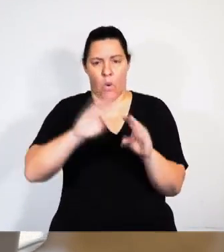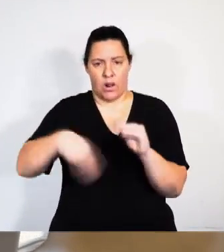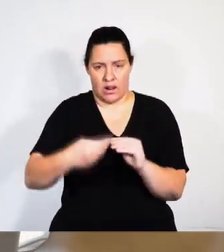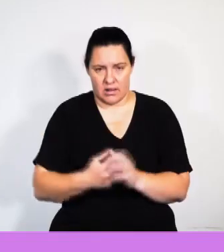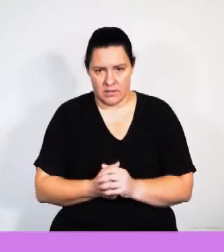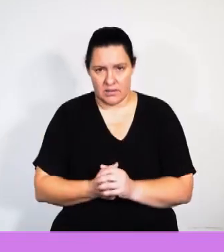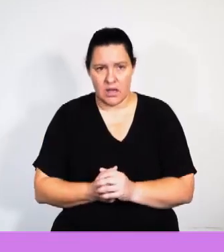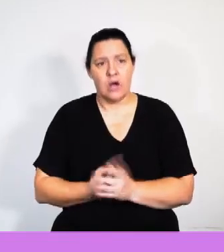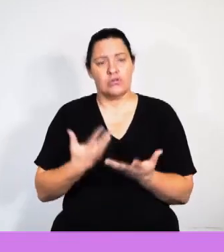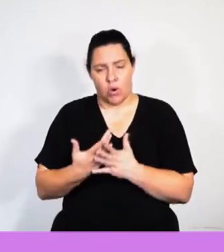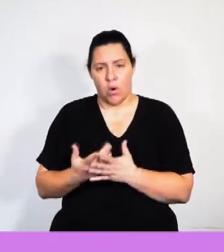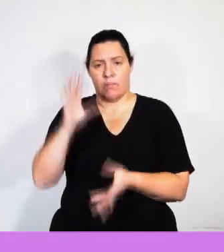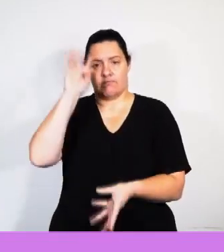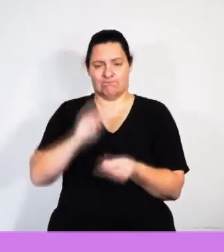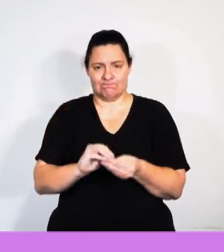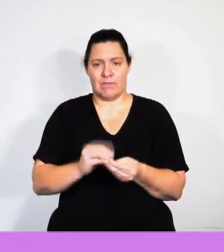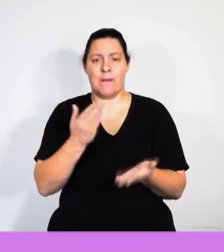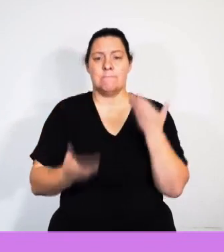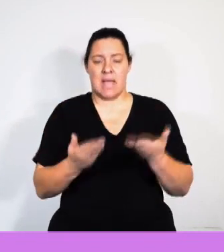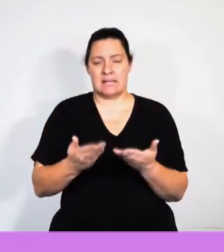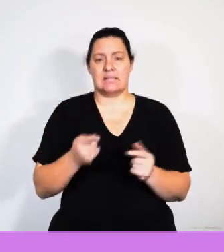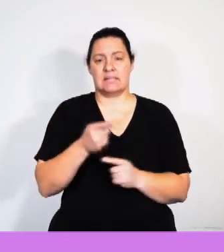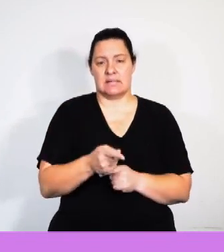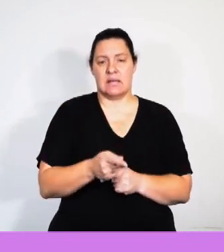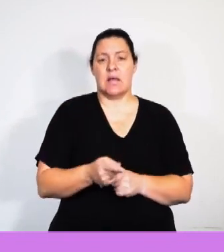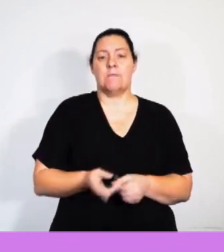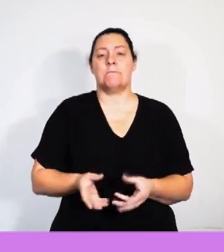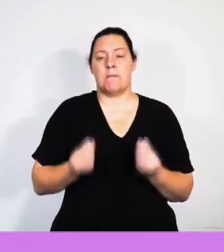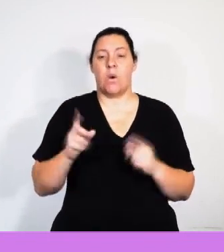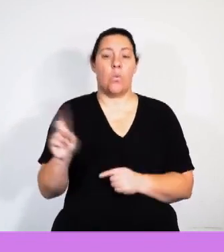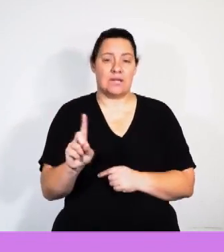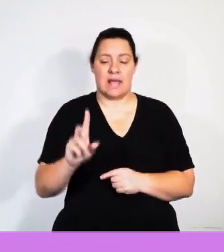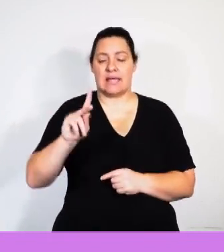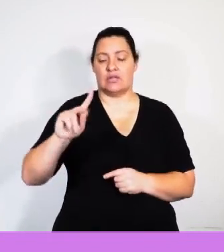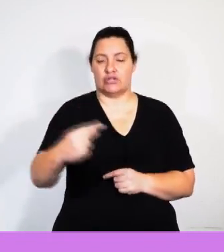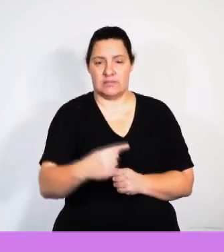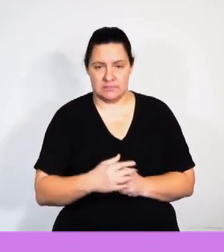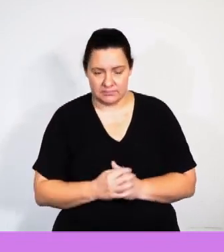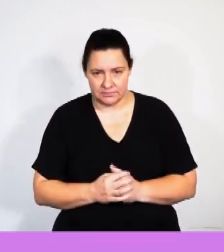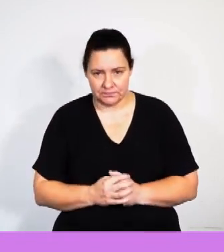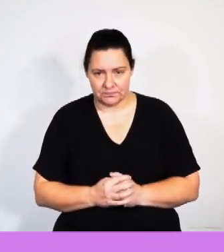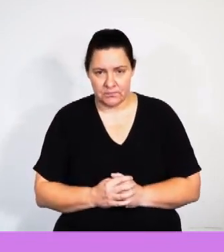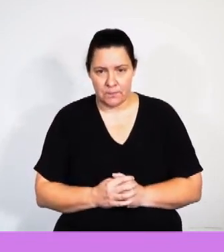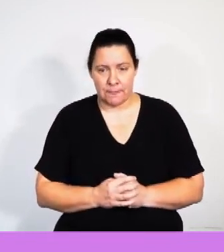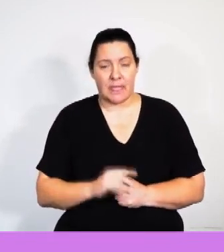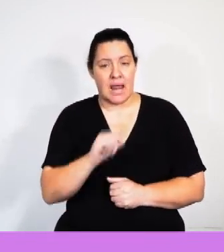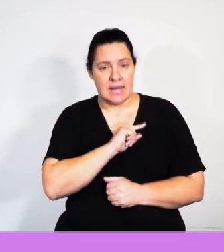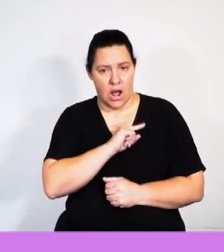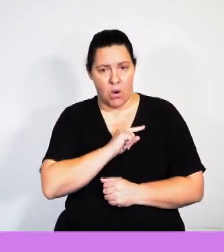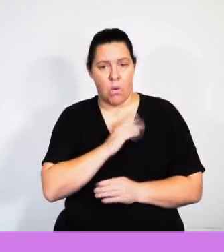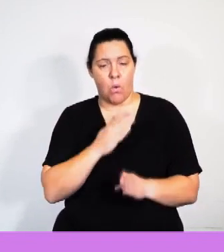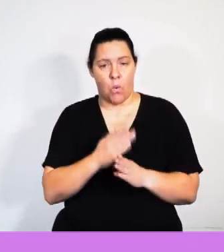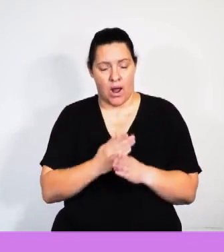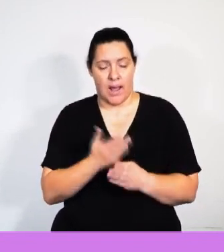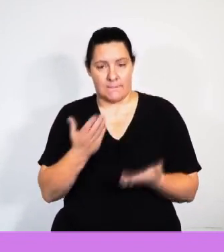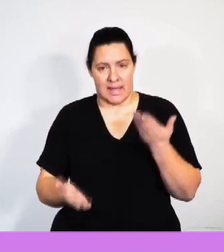everything. Calculate the total mass of the tins, and this should be in kilograms. Now, because we are